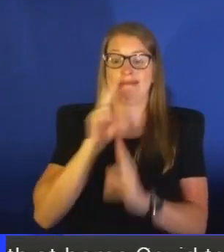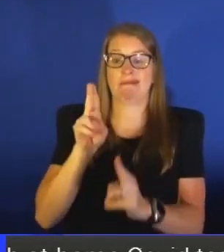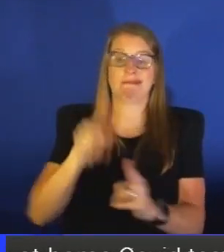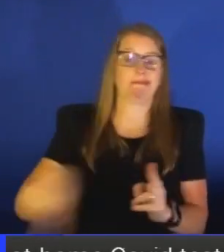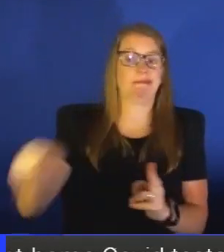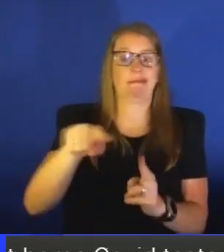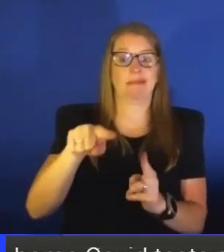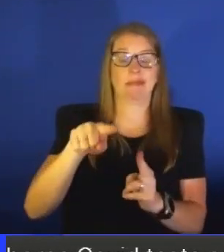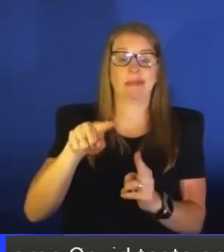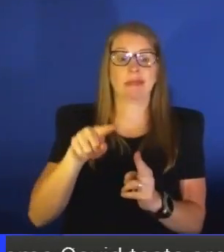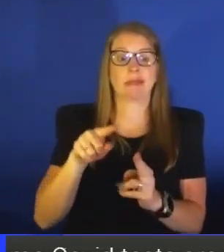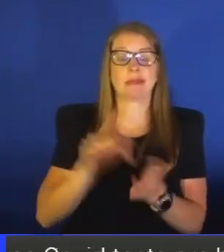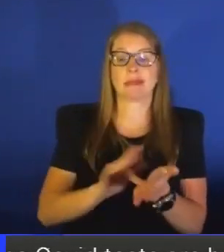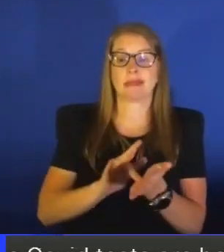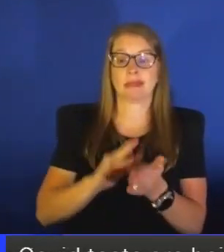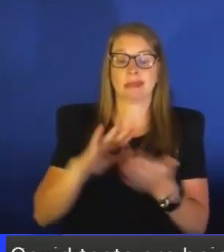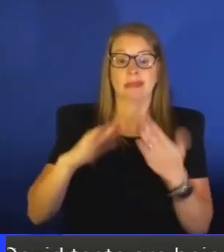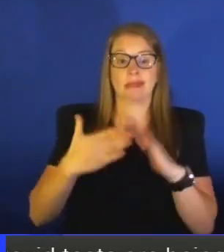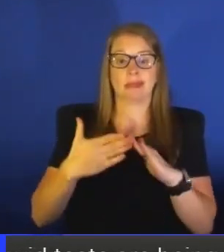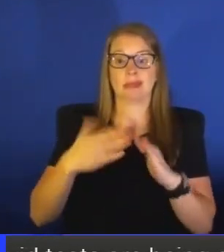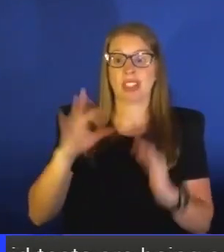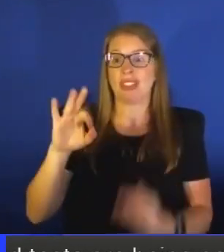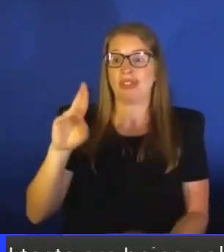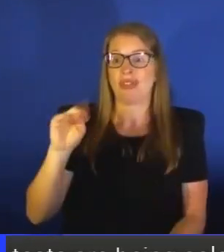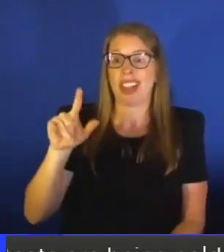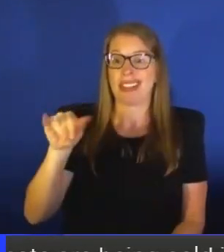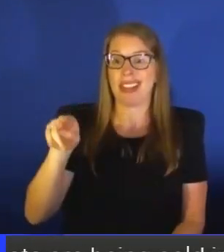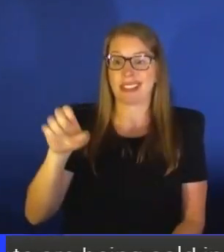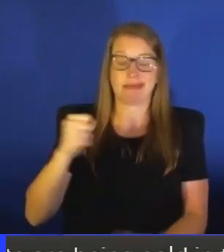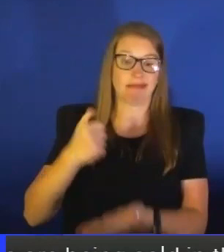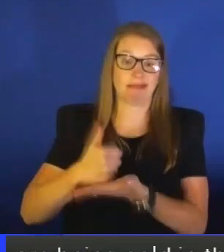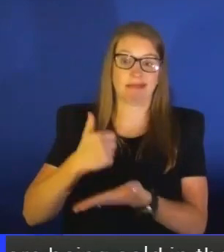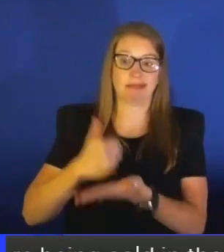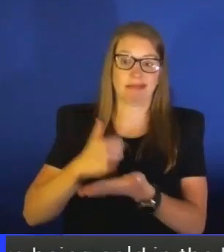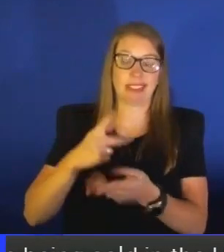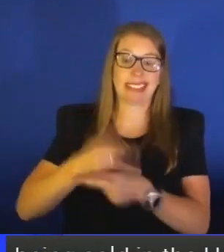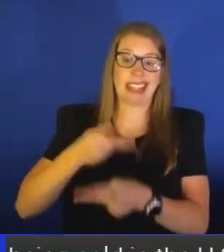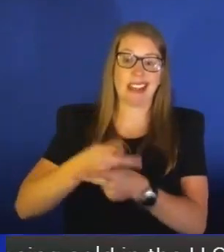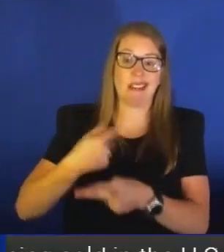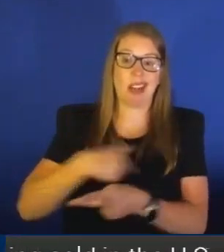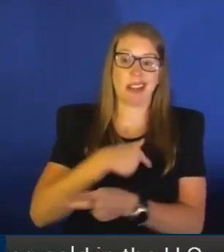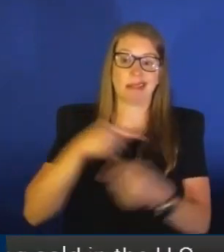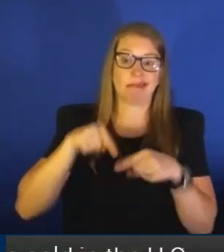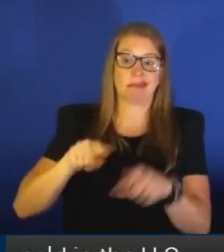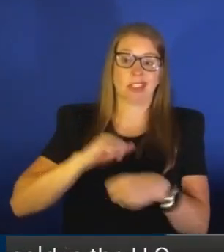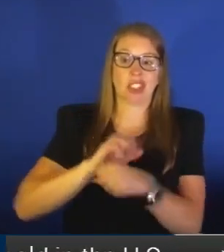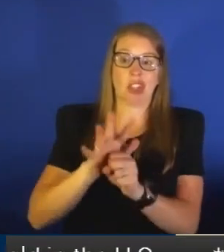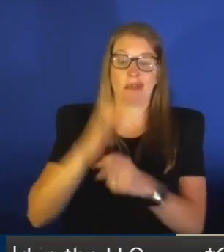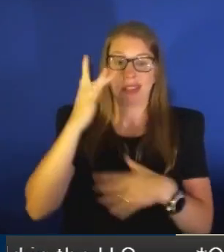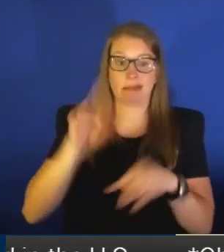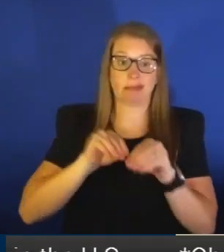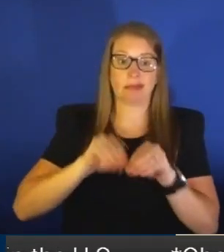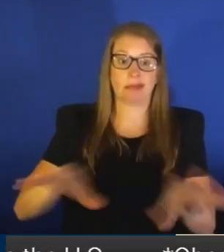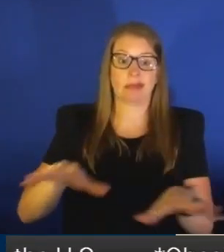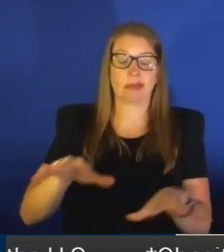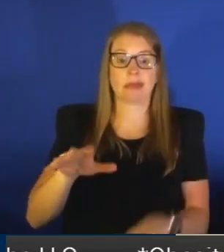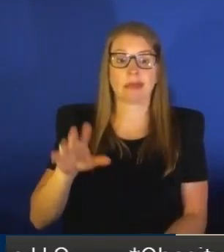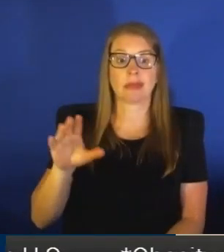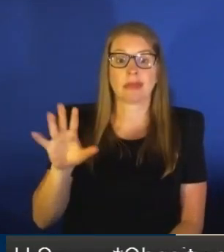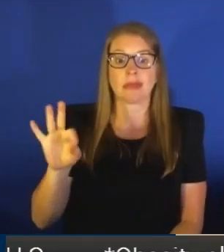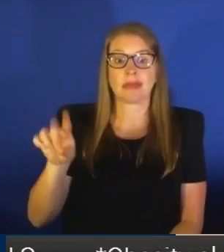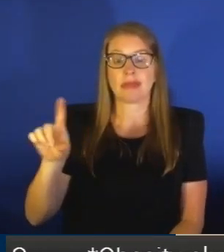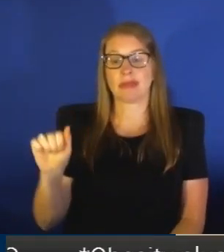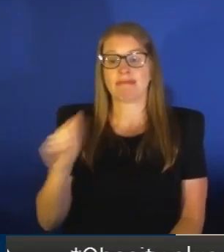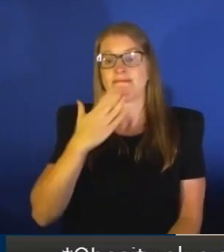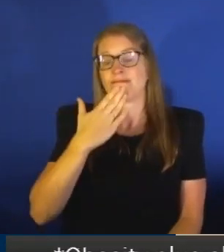who have been on the front lines, taking care of all of us since the start of this pandemic. The FDA tweeting this out: "Thank you to all the nurses